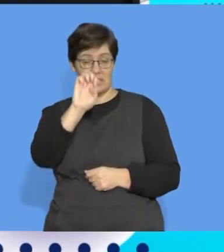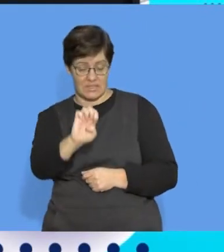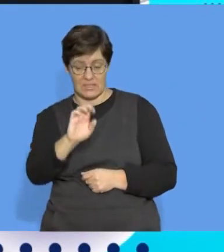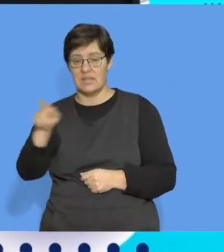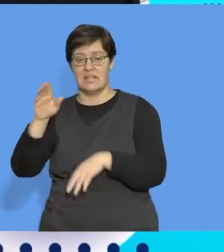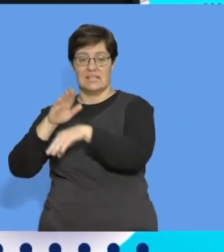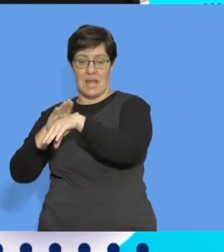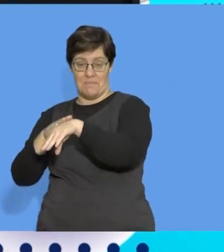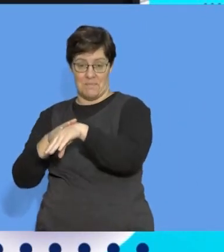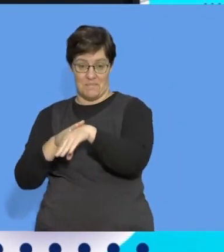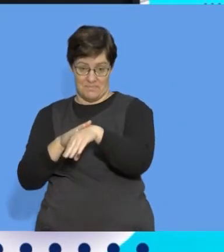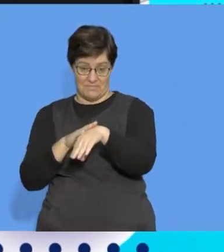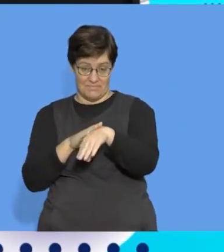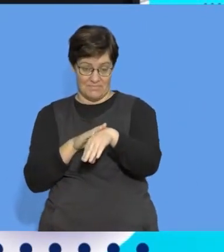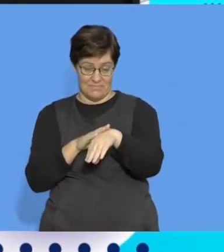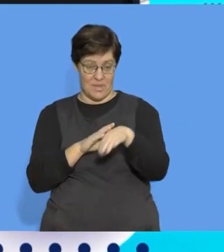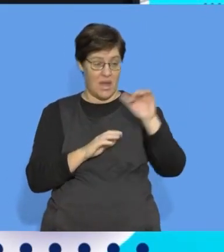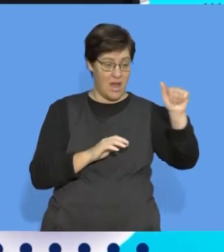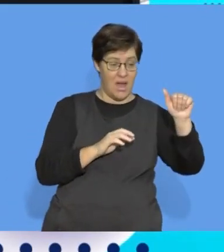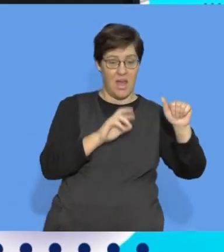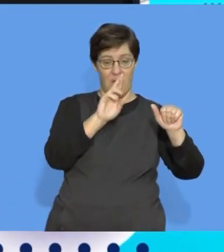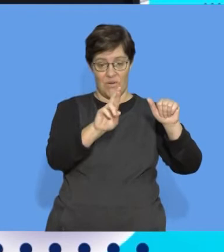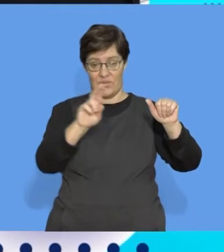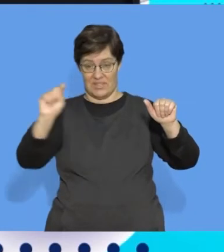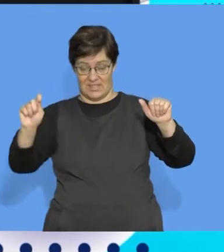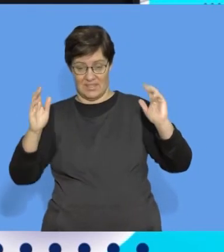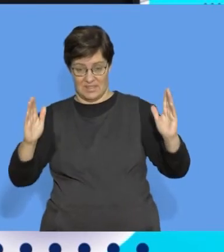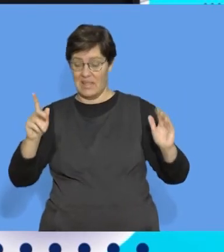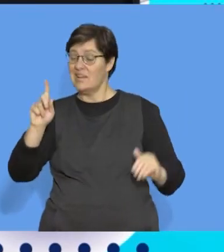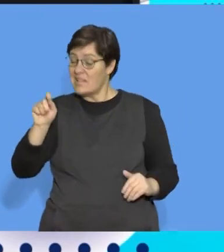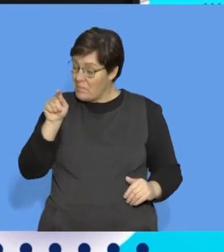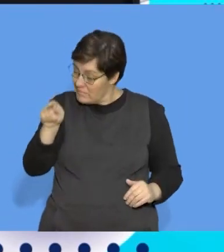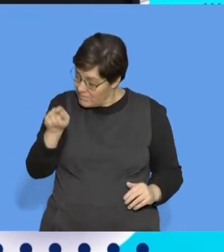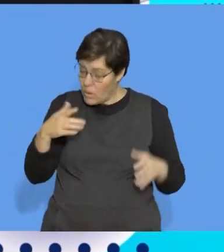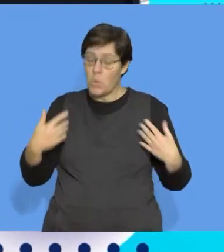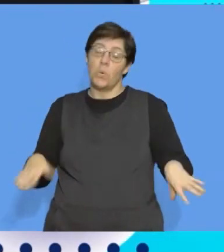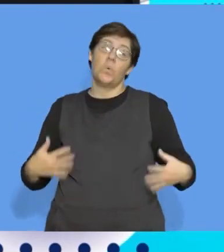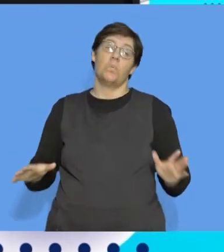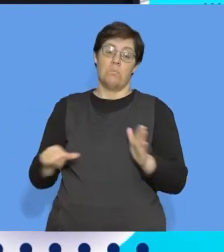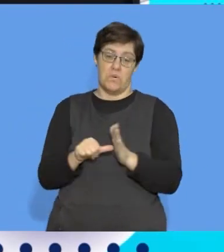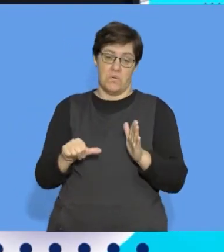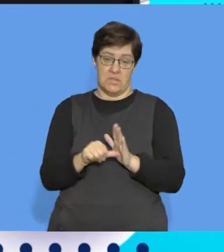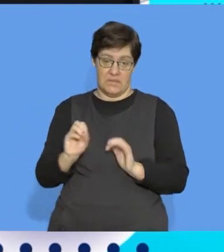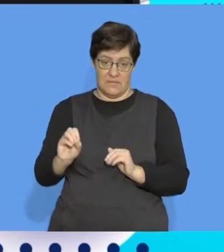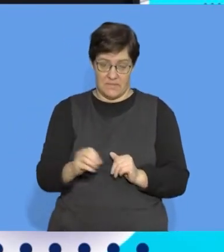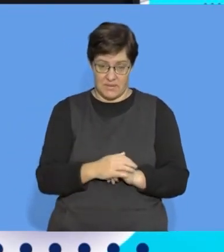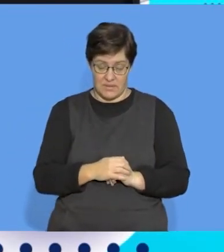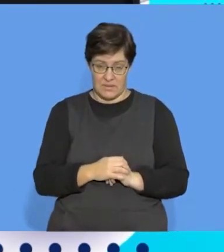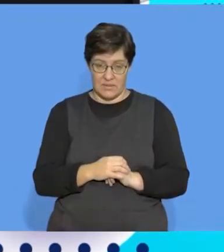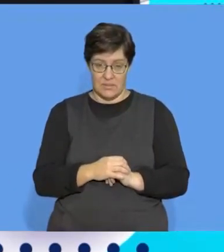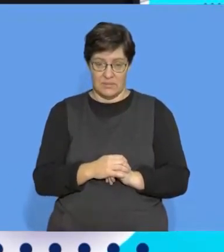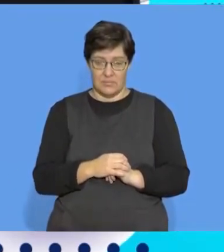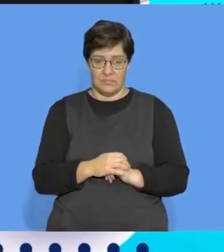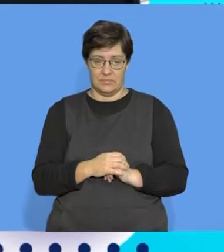rate, and time. Time. That T is very important in your calculation.